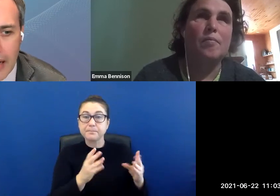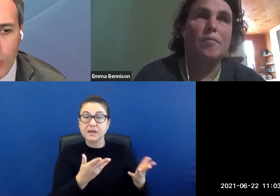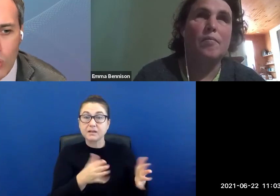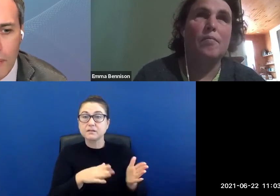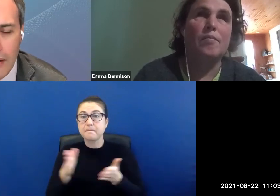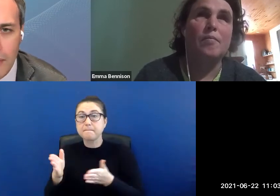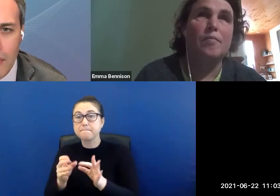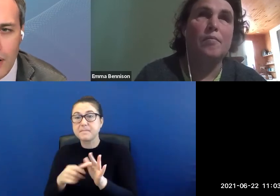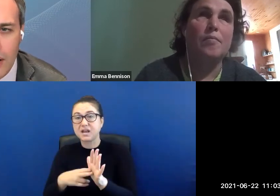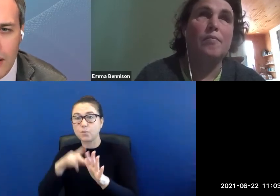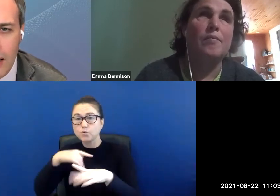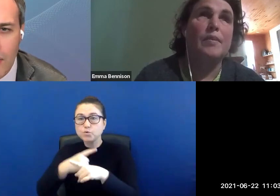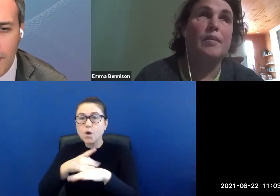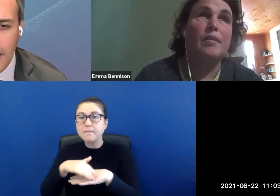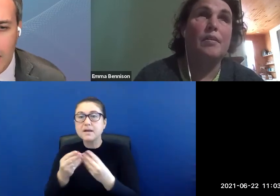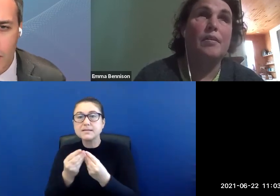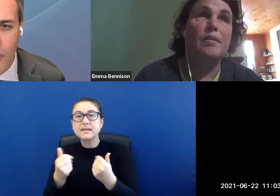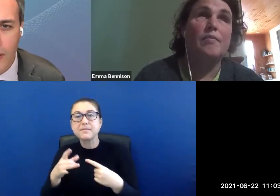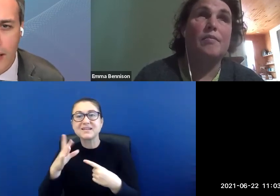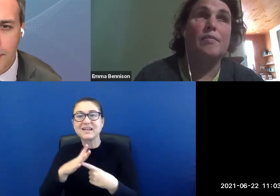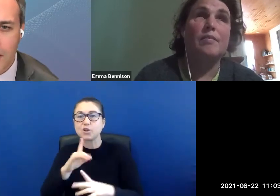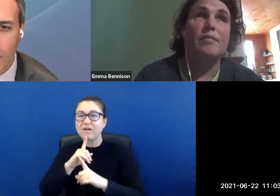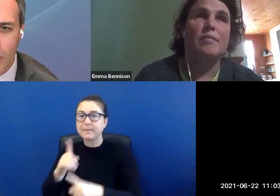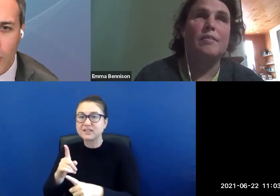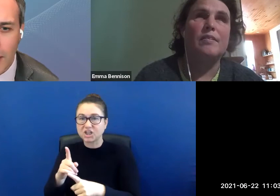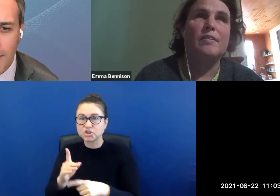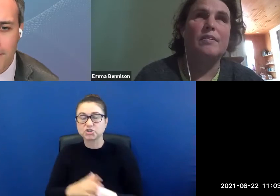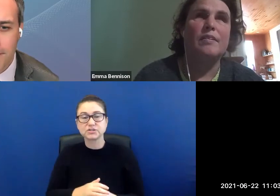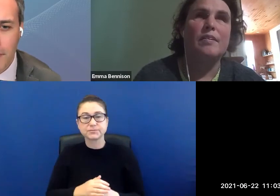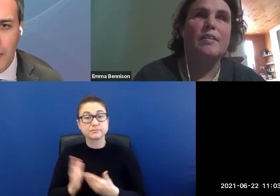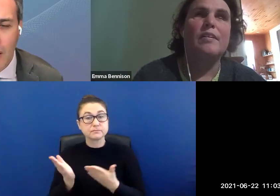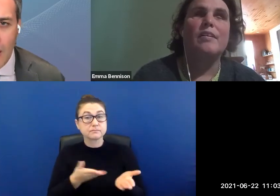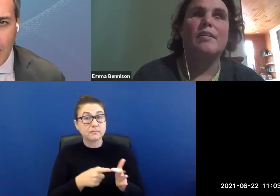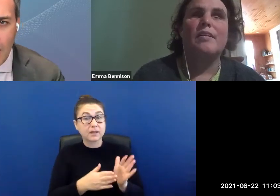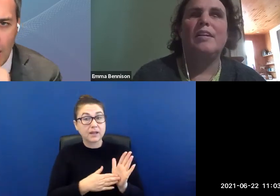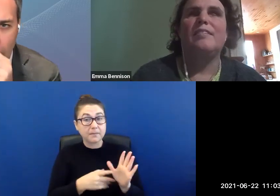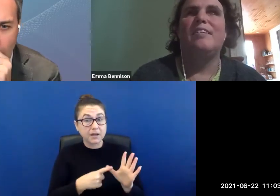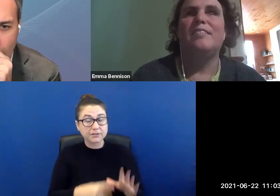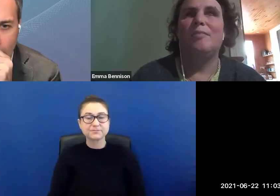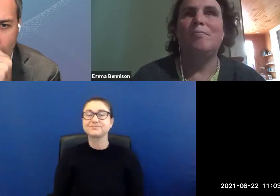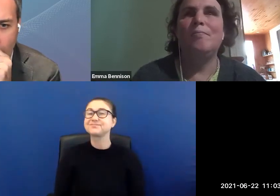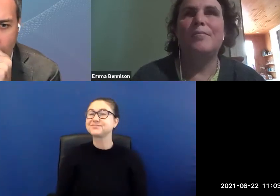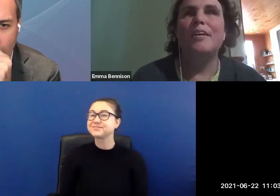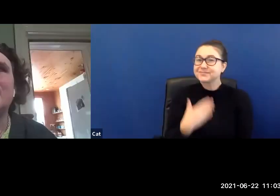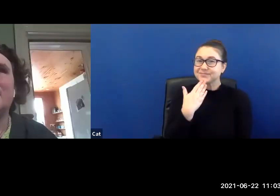come back and talk about some of the key recommendations we've got in that space. So over to you, Emma. Thanks, Ed.